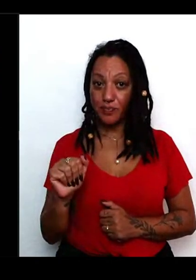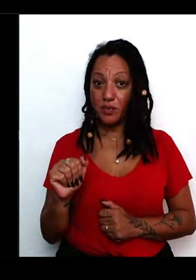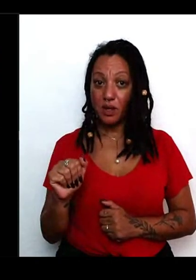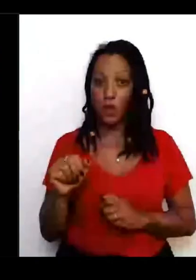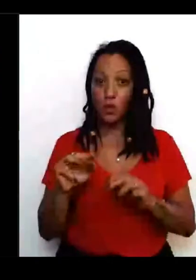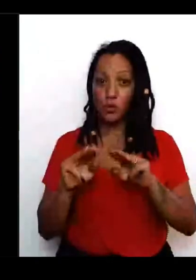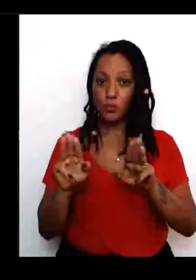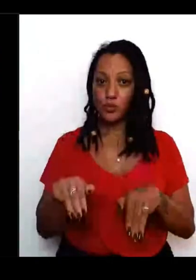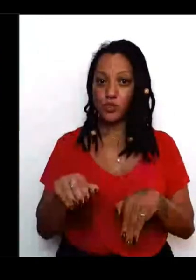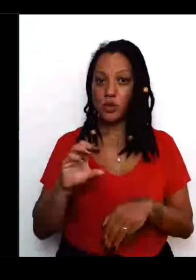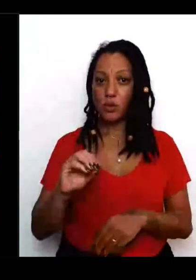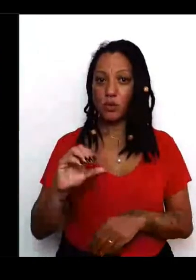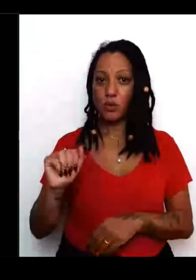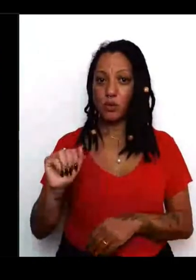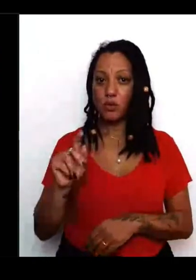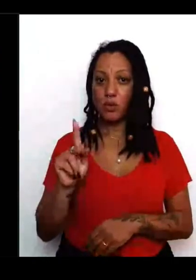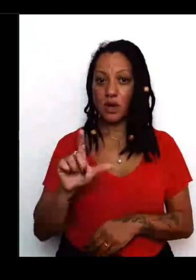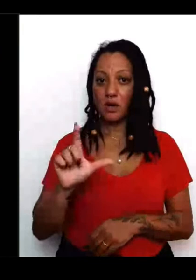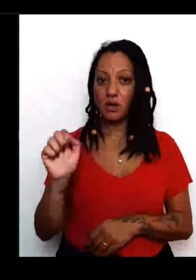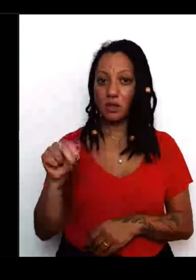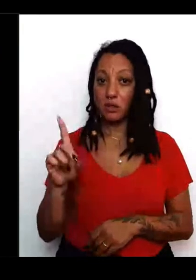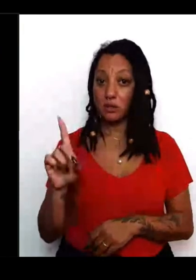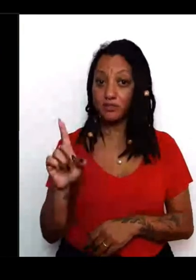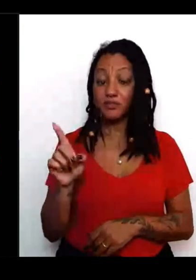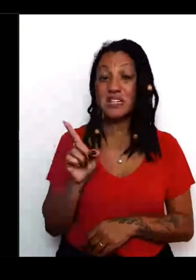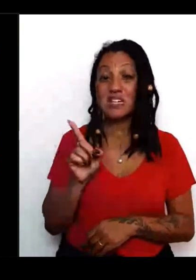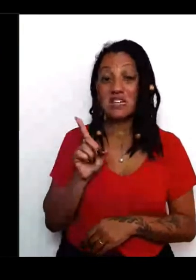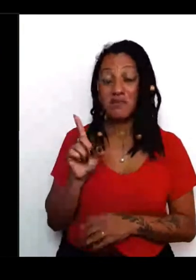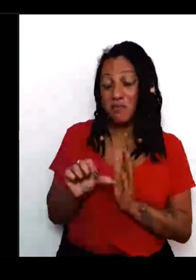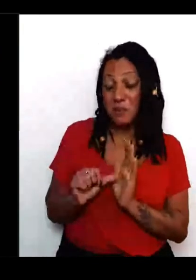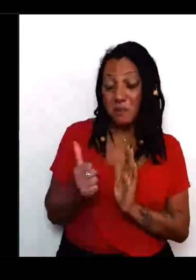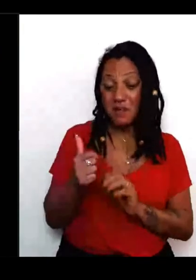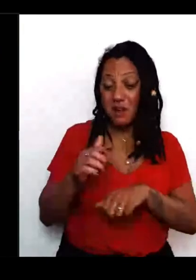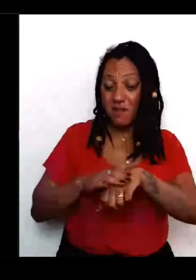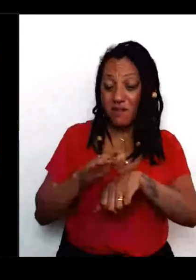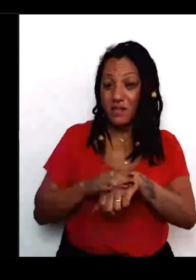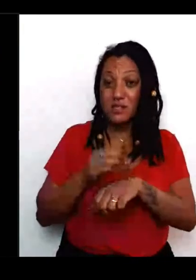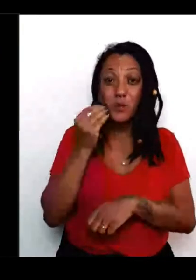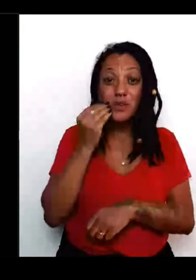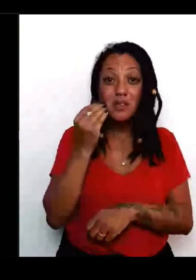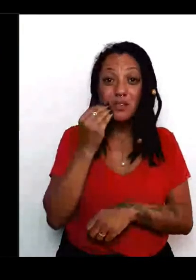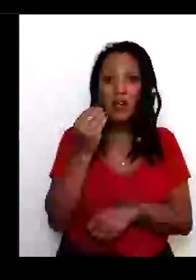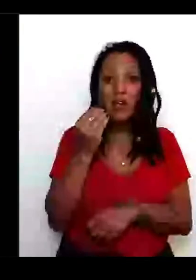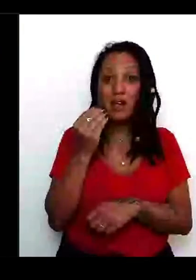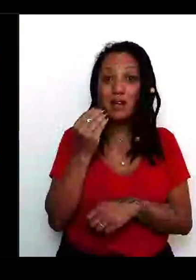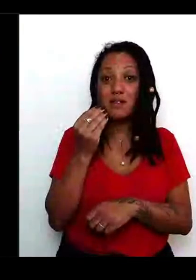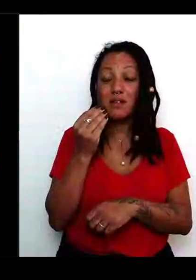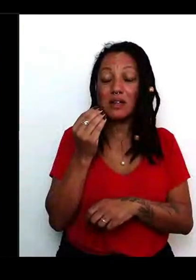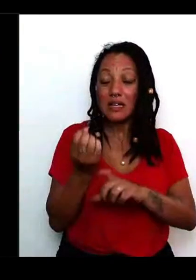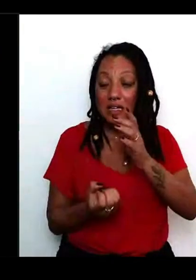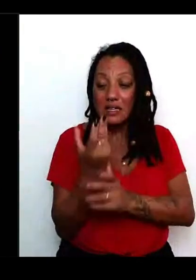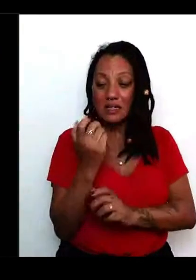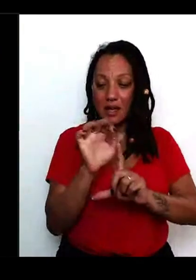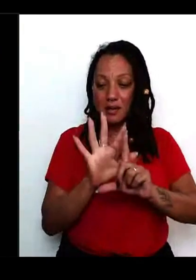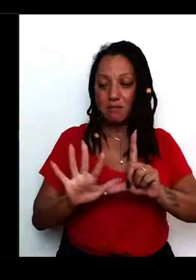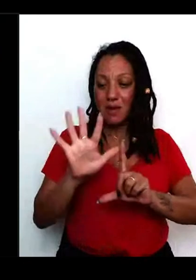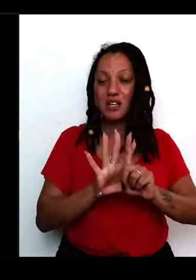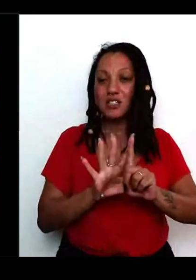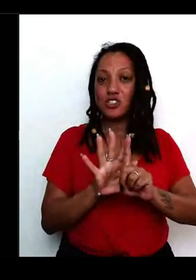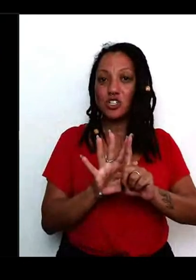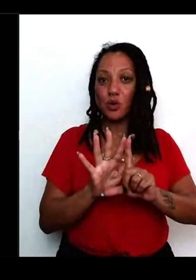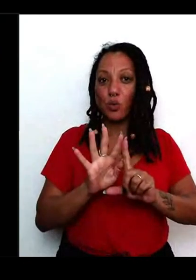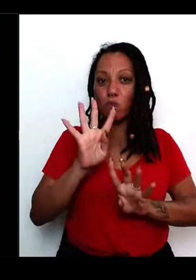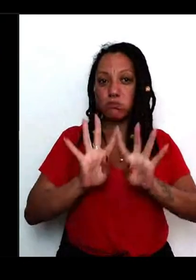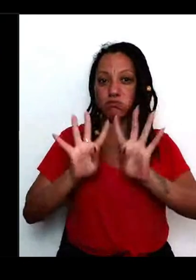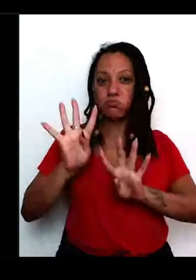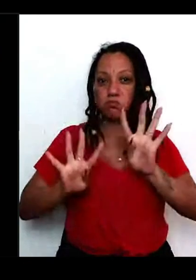I had ever tried to make an image with fireworks this is uh flares and